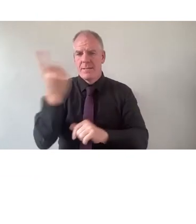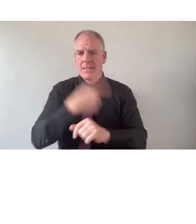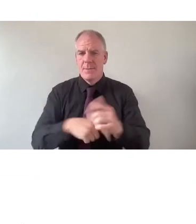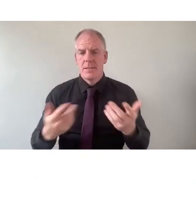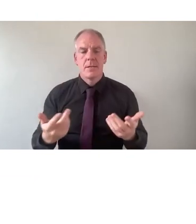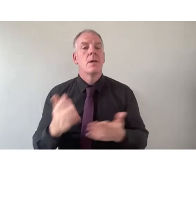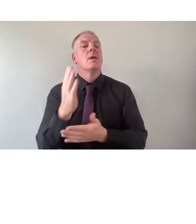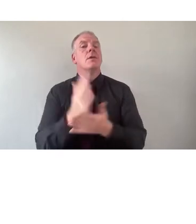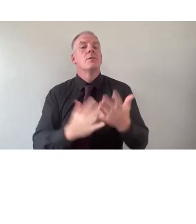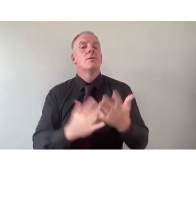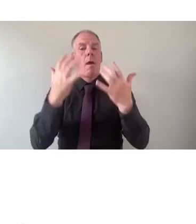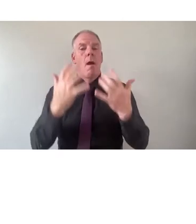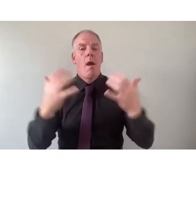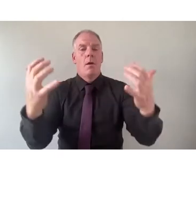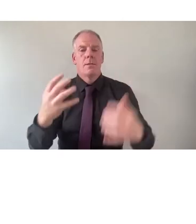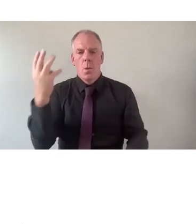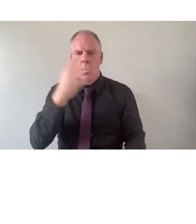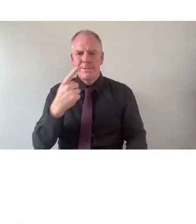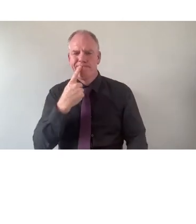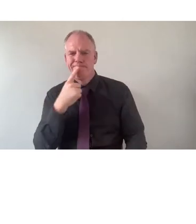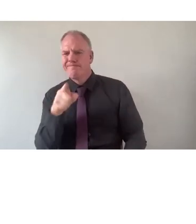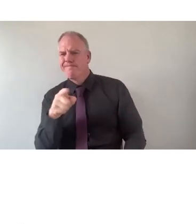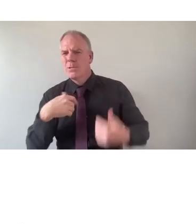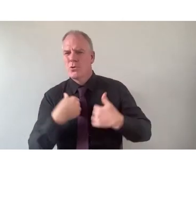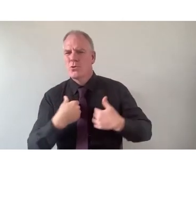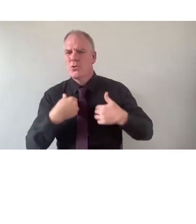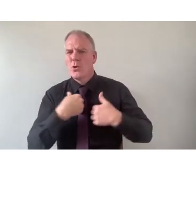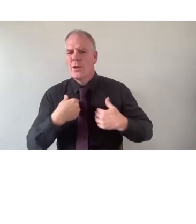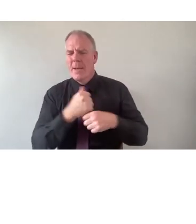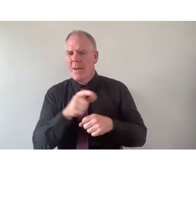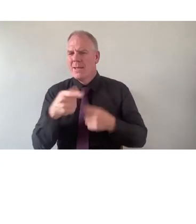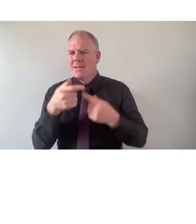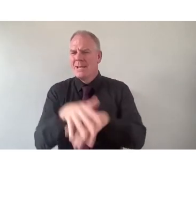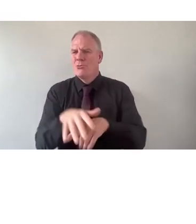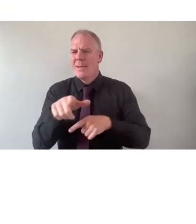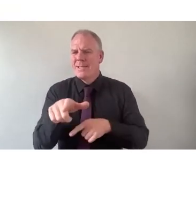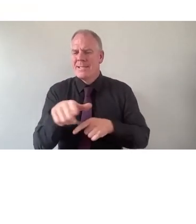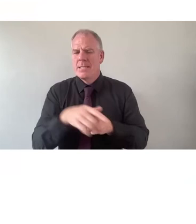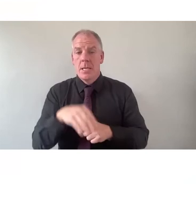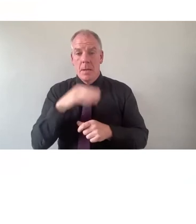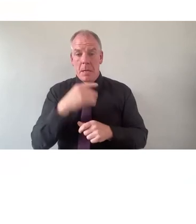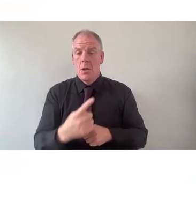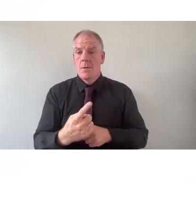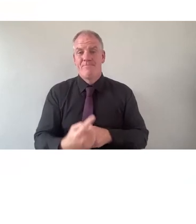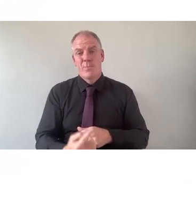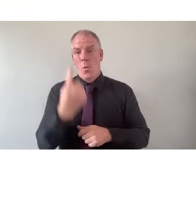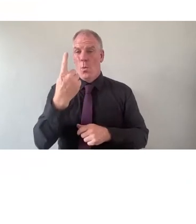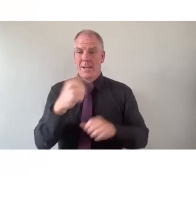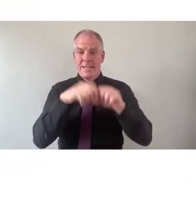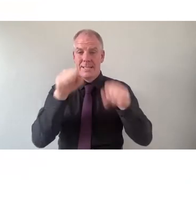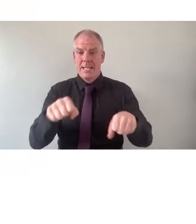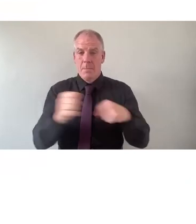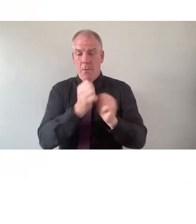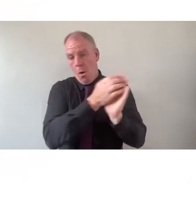of the audience sort of expressed concern around that in relation to, would it lead to a one size fits all when